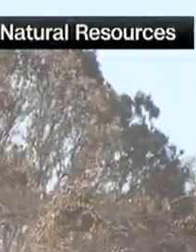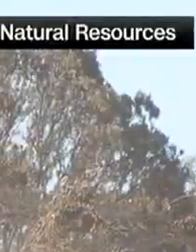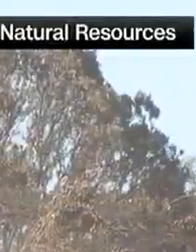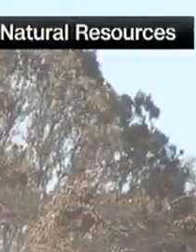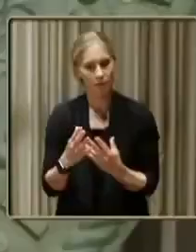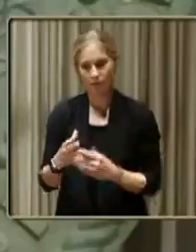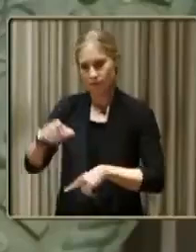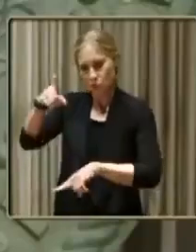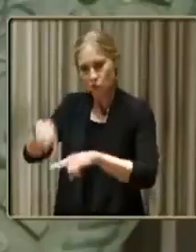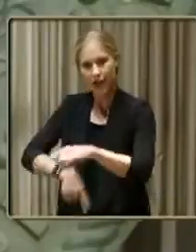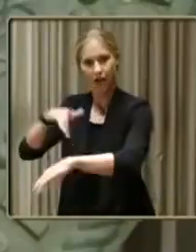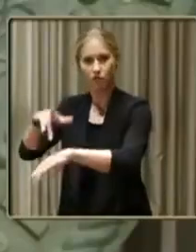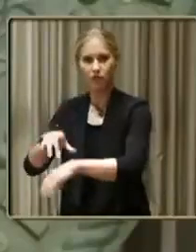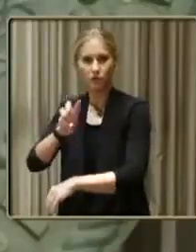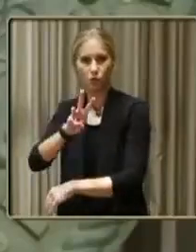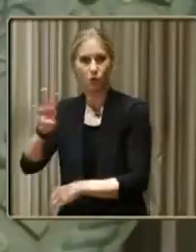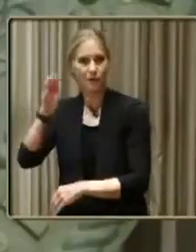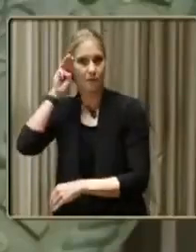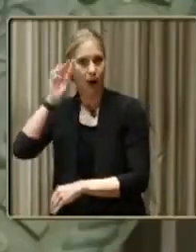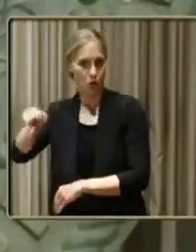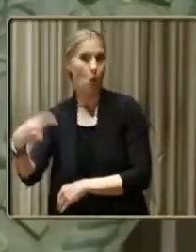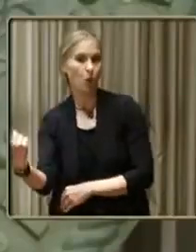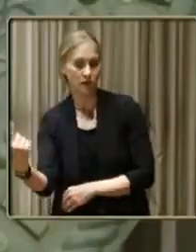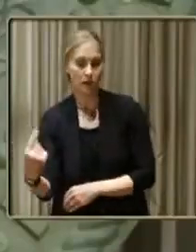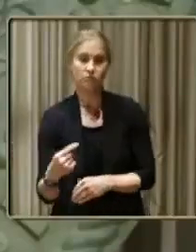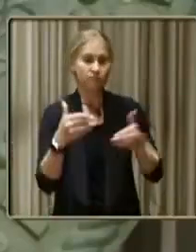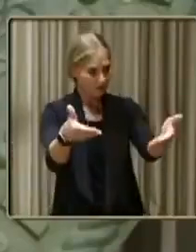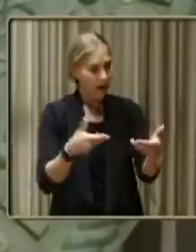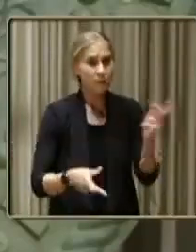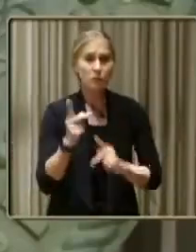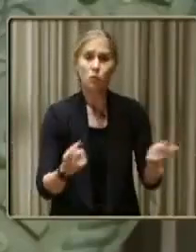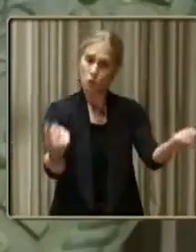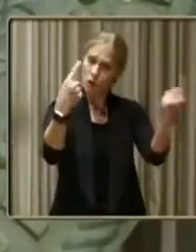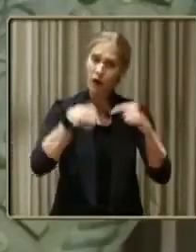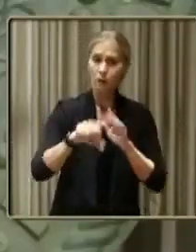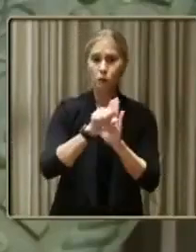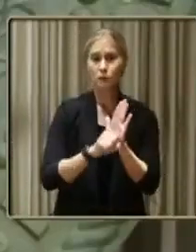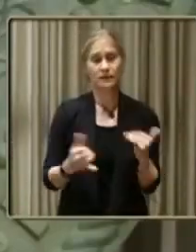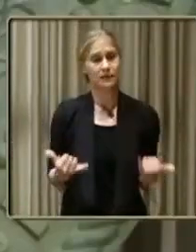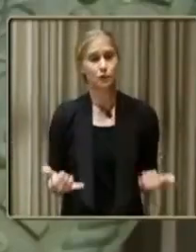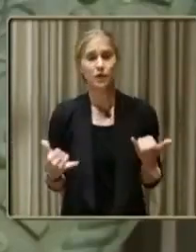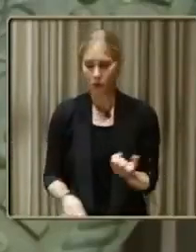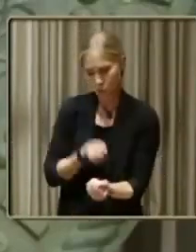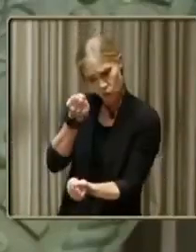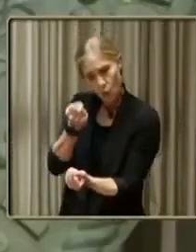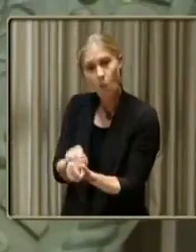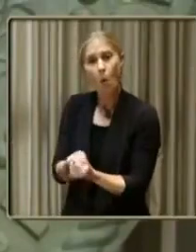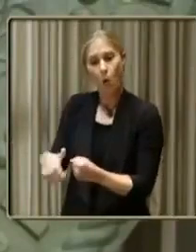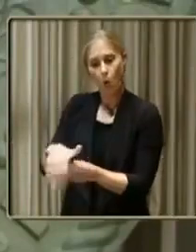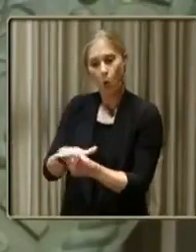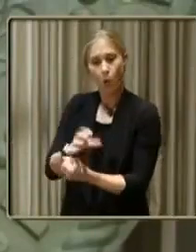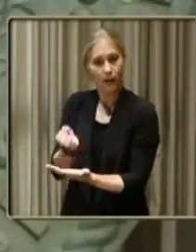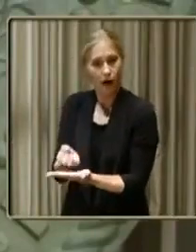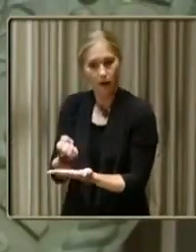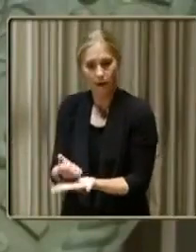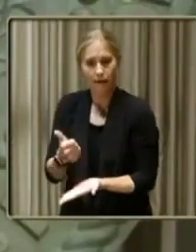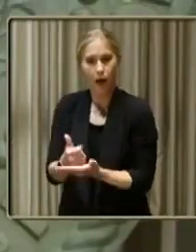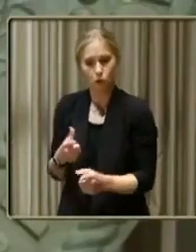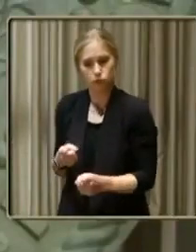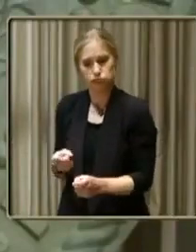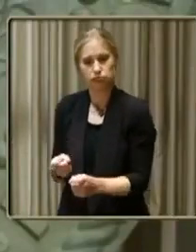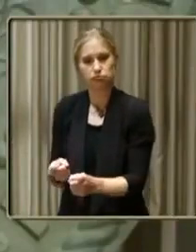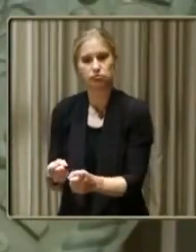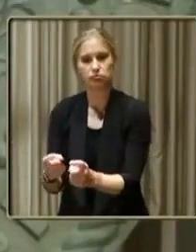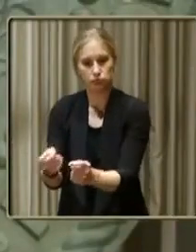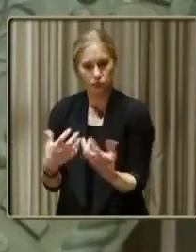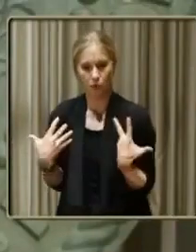visitors and we invite everyone to travel to our state today which will support the local economy and help speed the recovery of